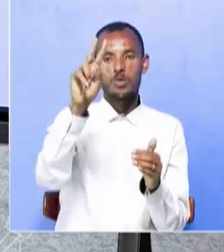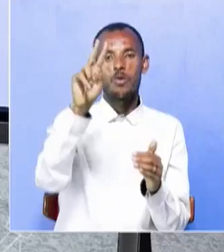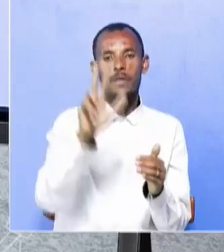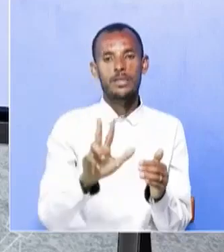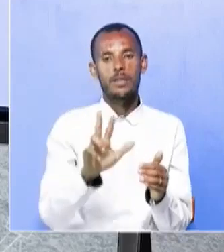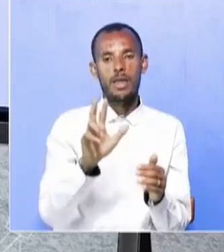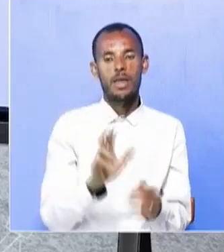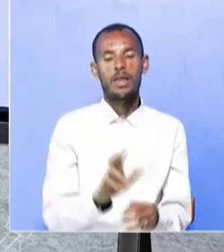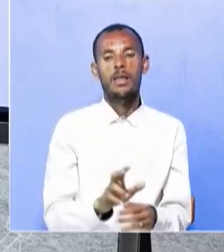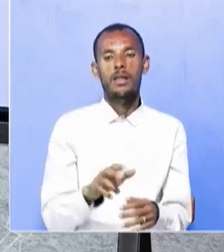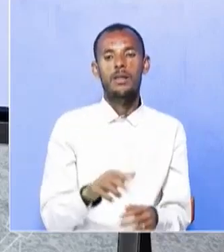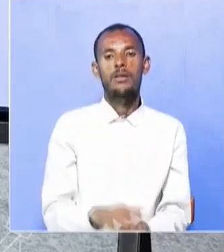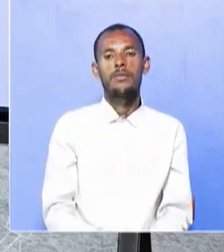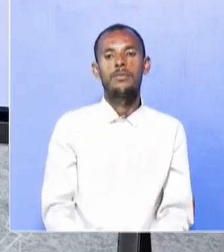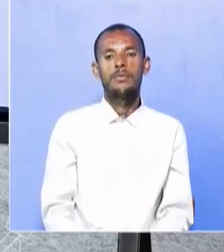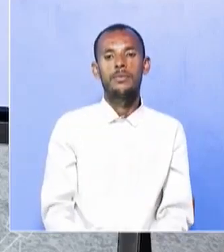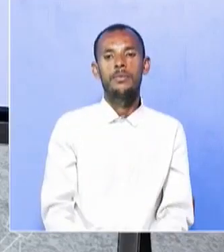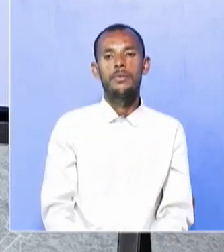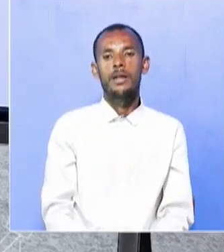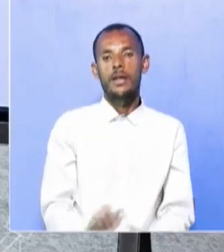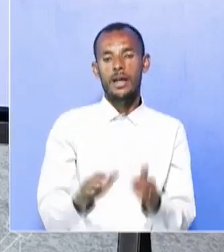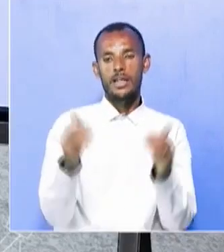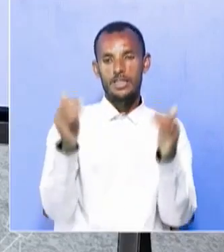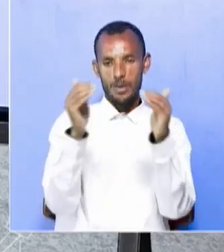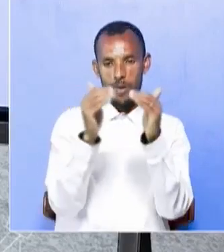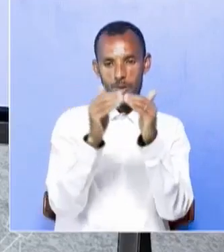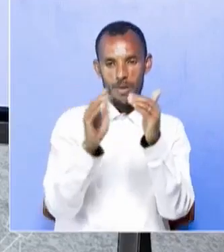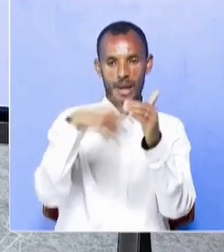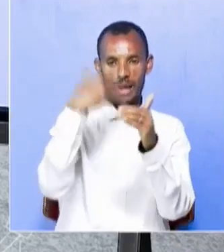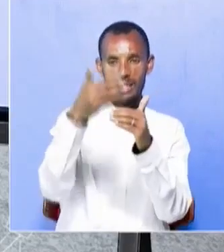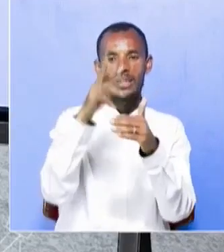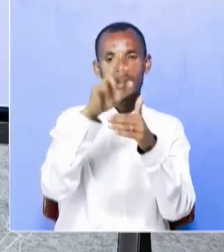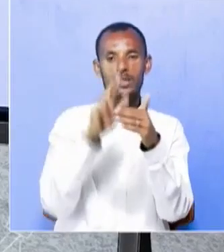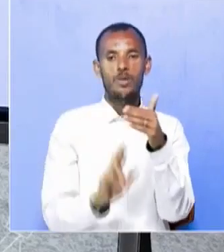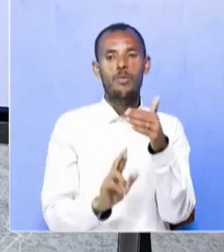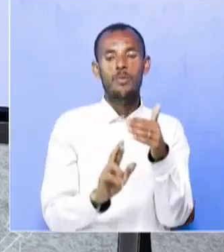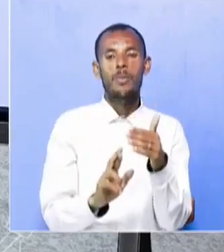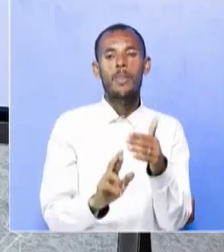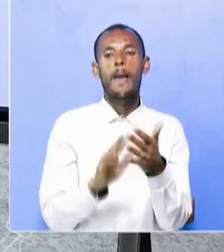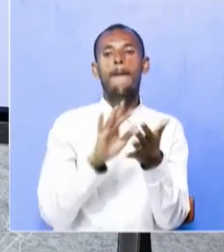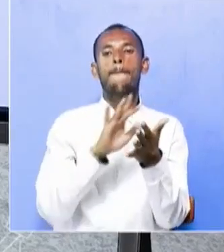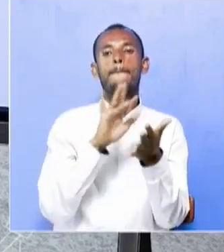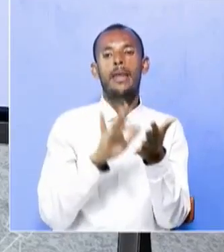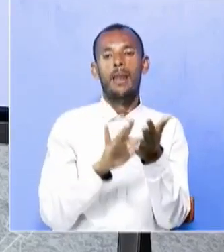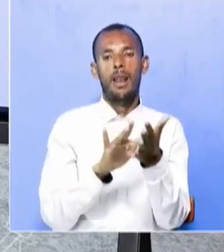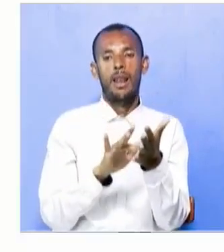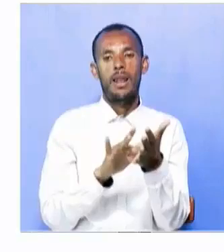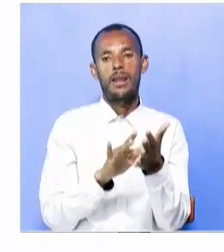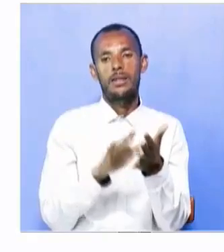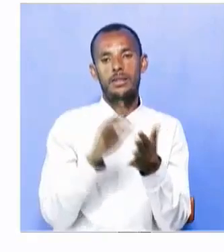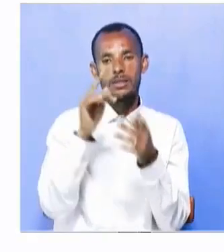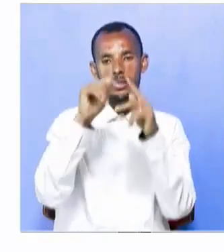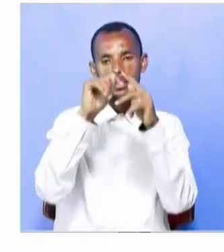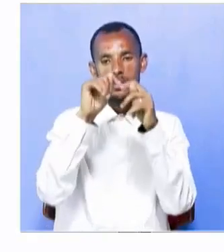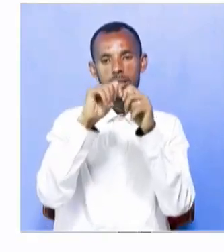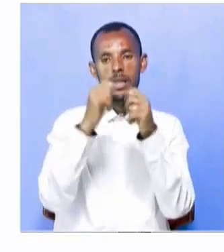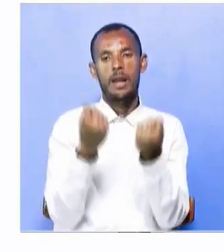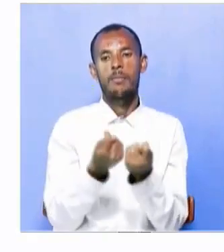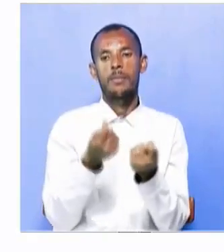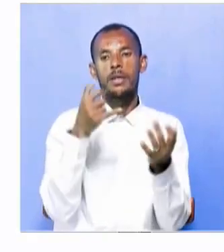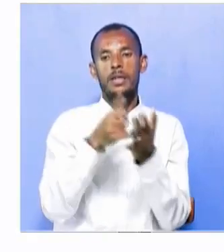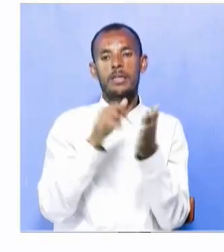3. Again, let's calculate the ratio of the middle term. That